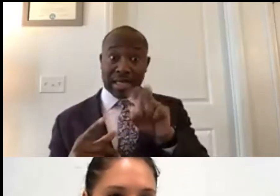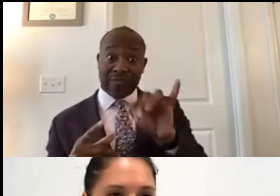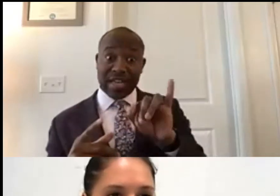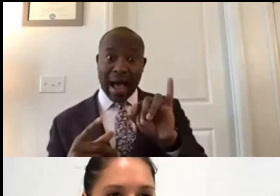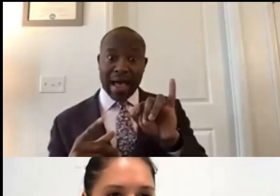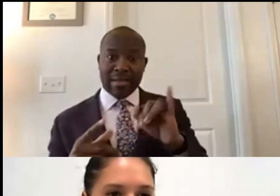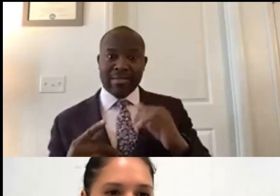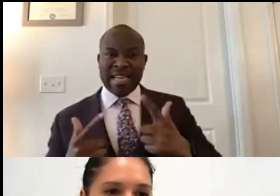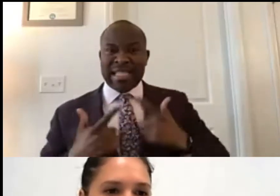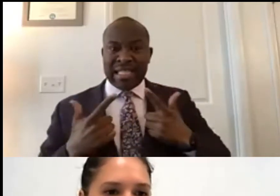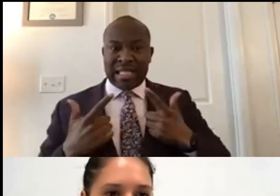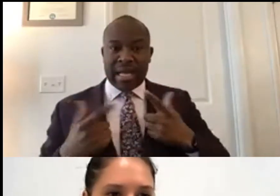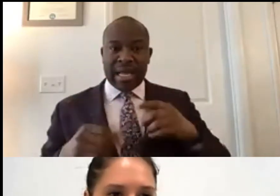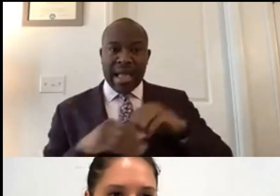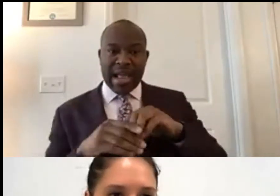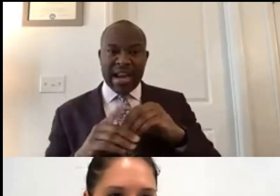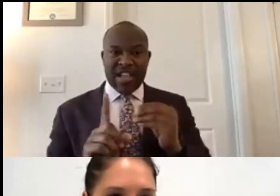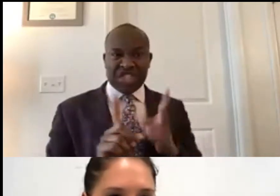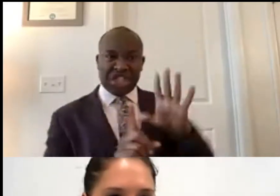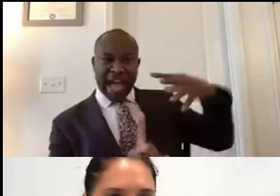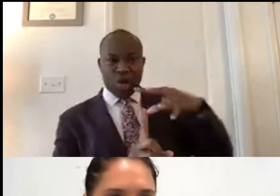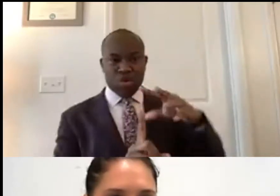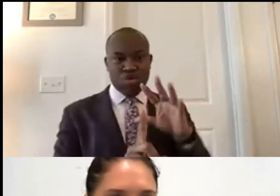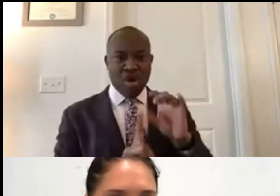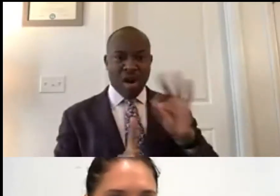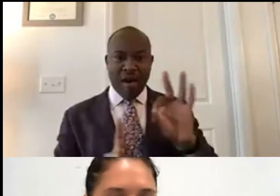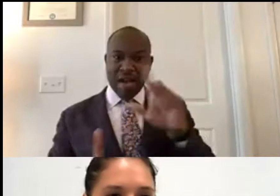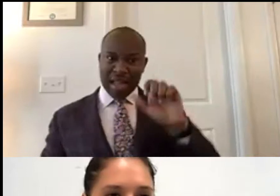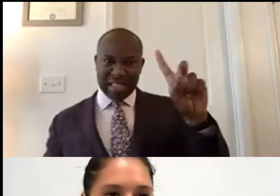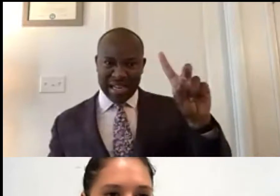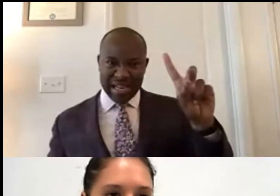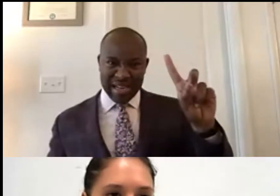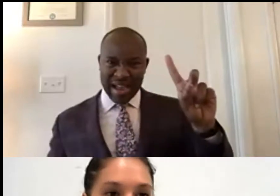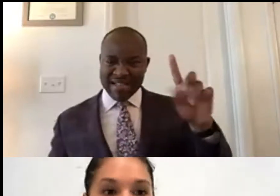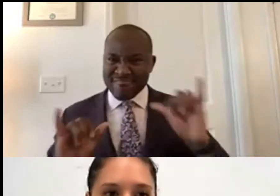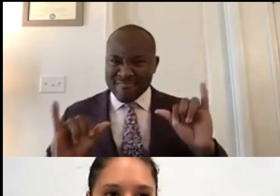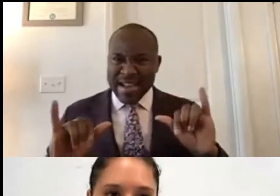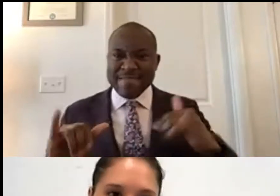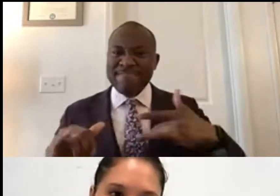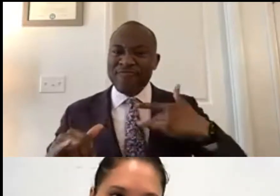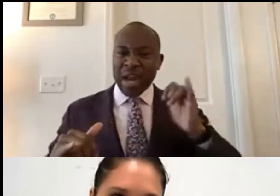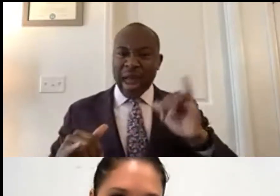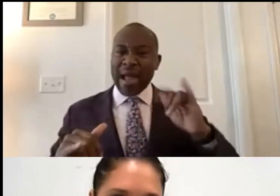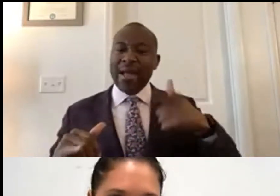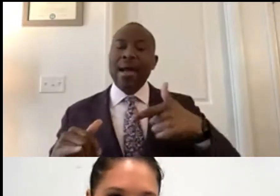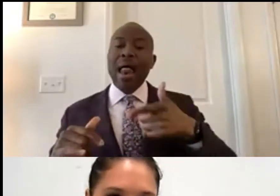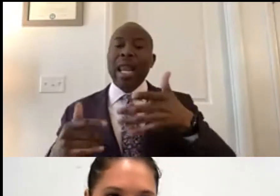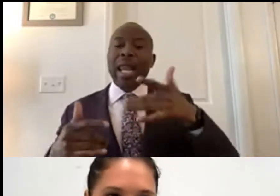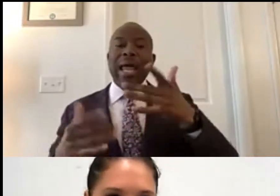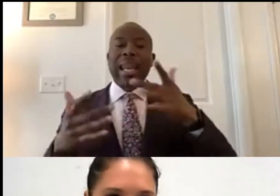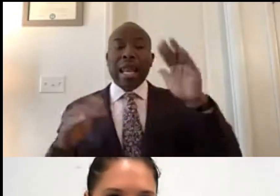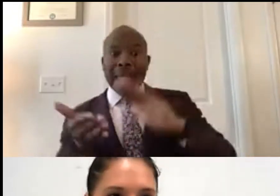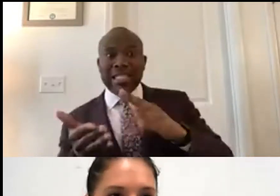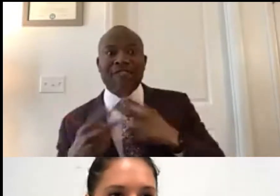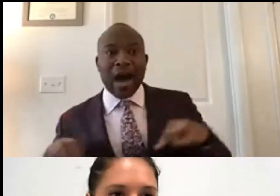me is when they were talking about LSVI, they were living in the shadow of LSD, the School for the